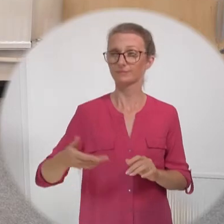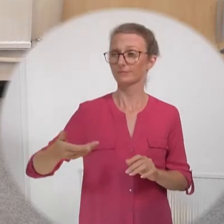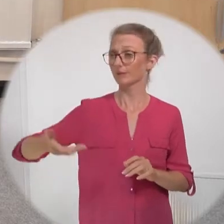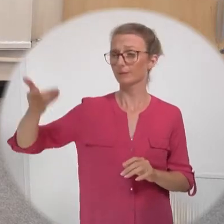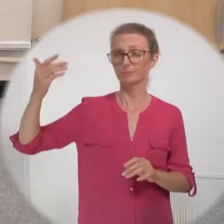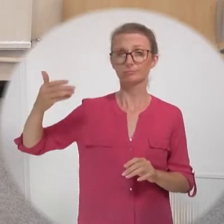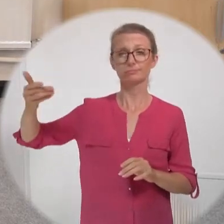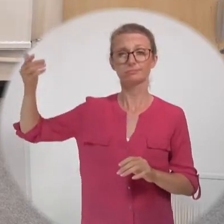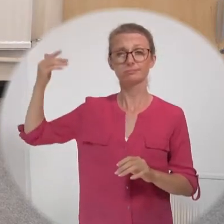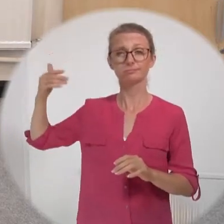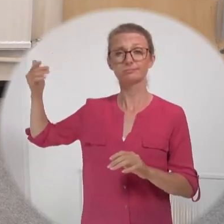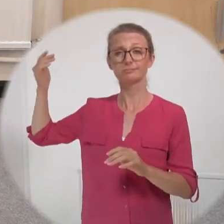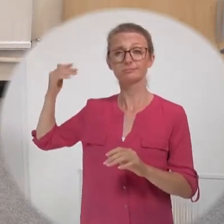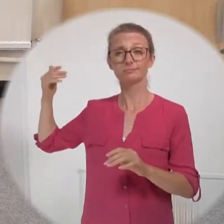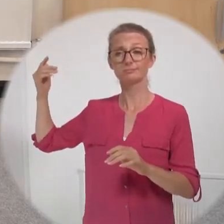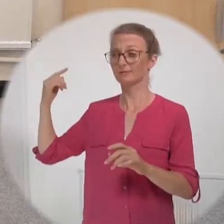flavour of